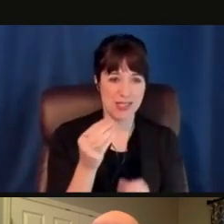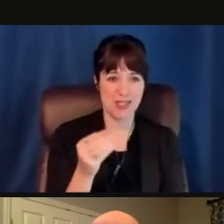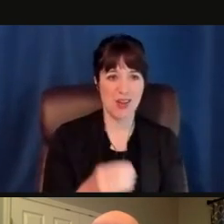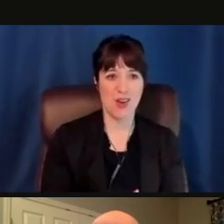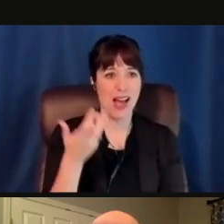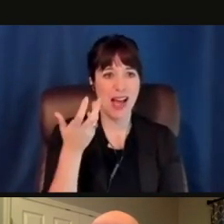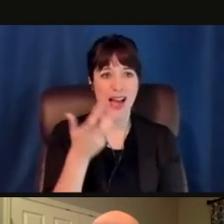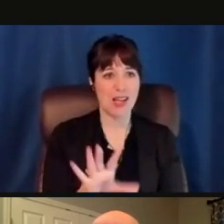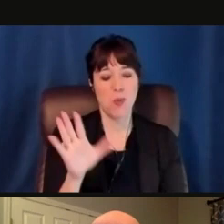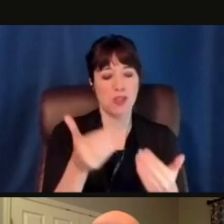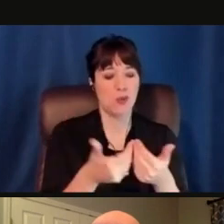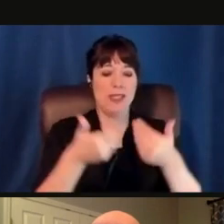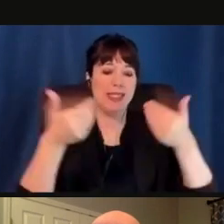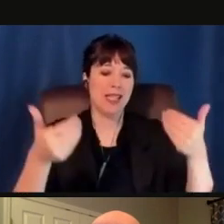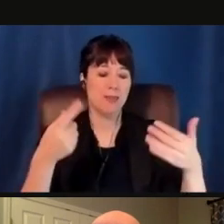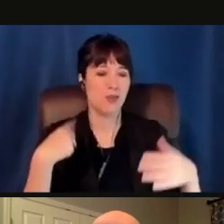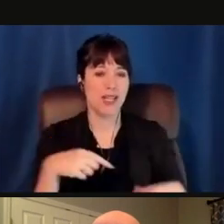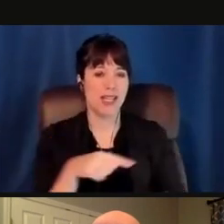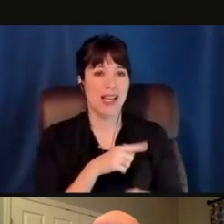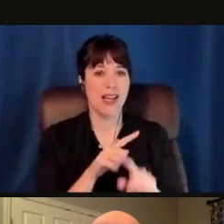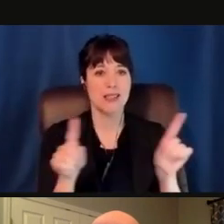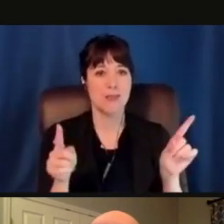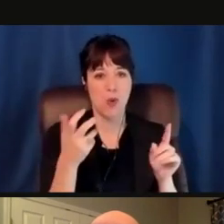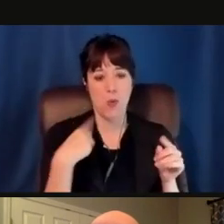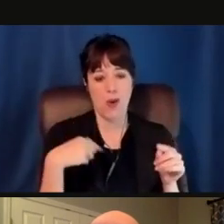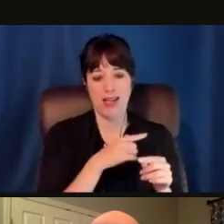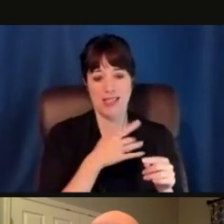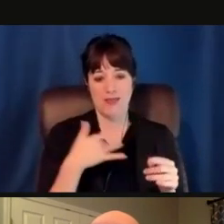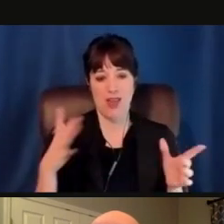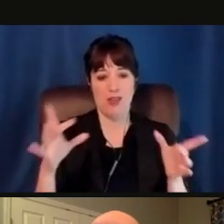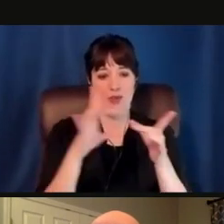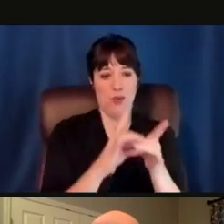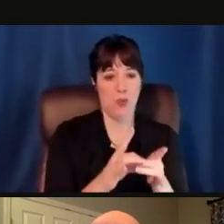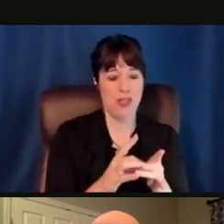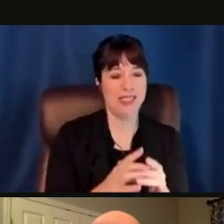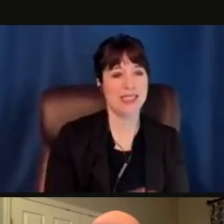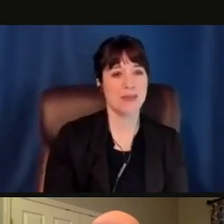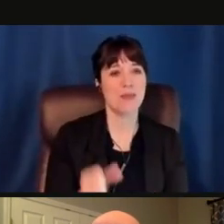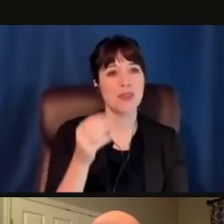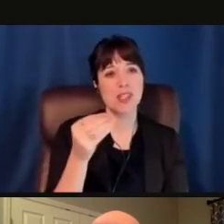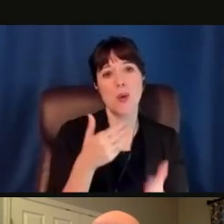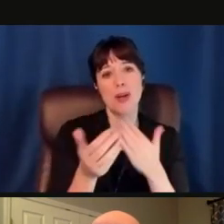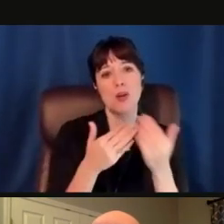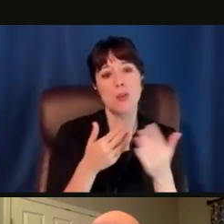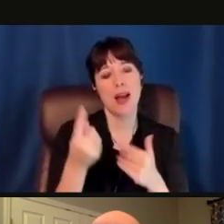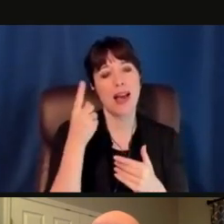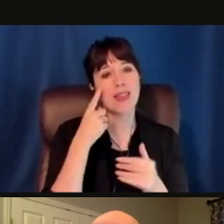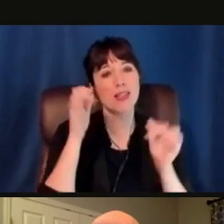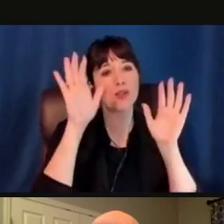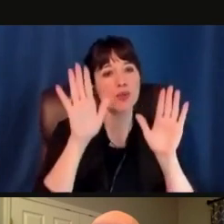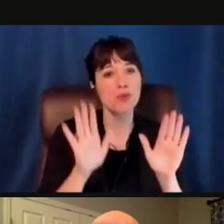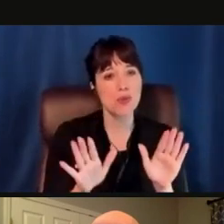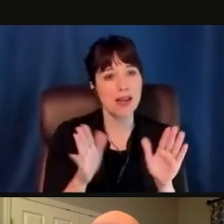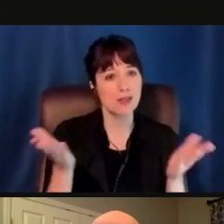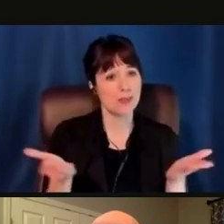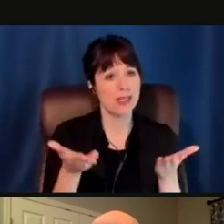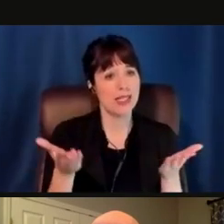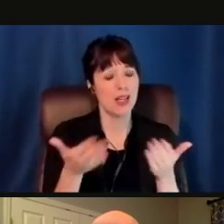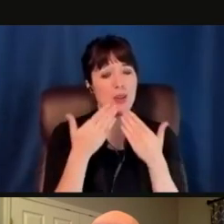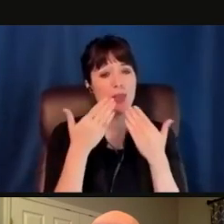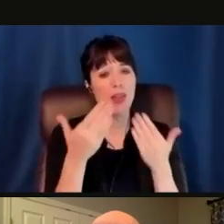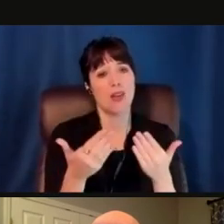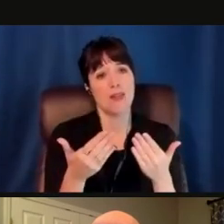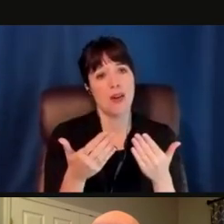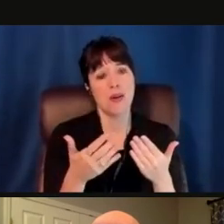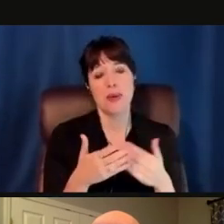I don't want to separate us, but I want us to be joined. Anyway, I just think it's great to be here, and thank you very much.